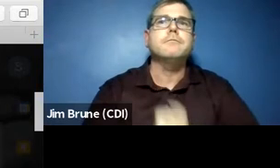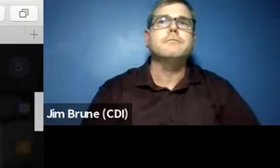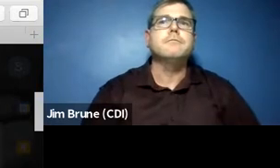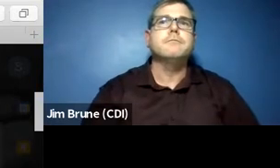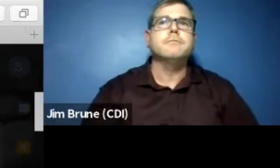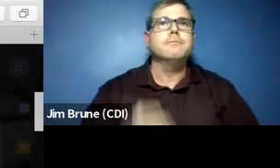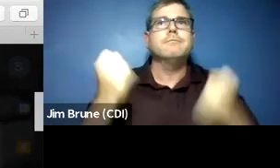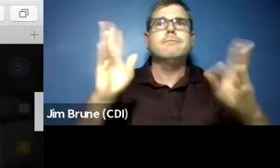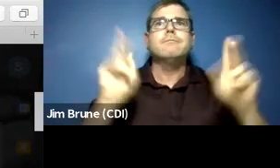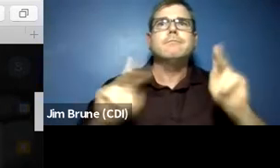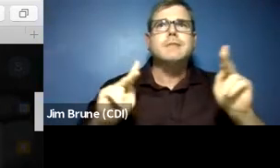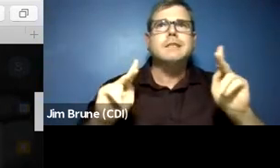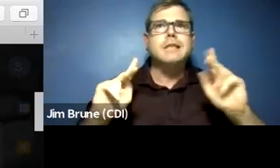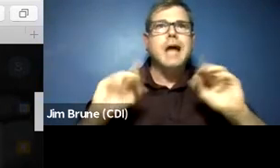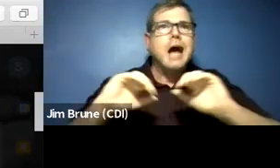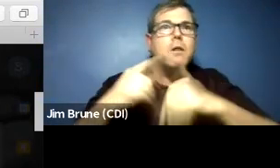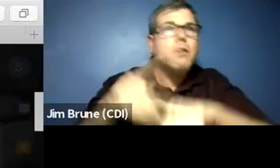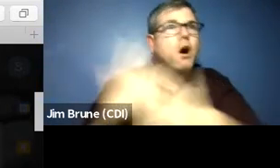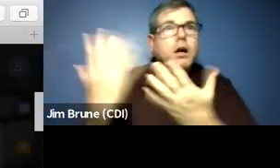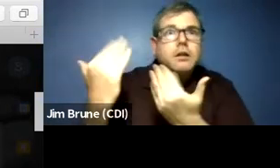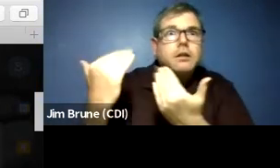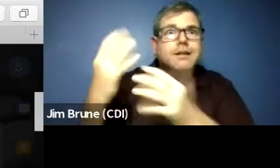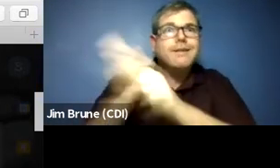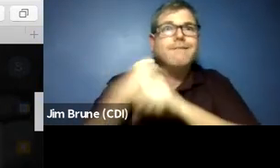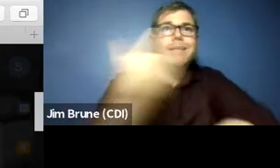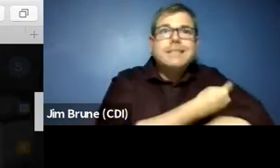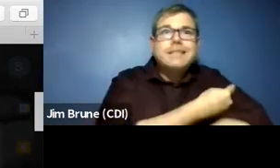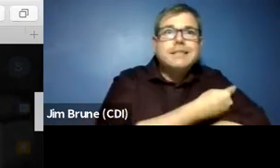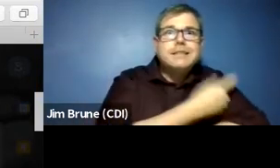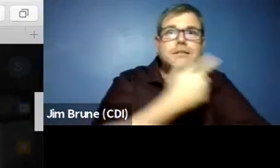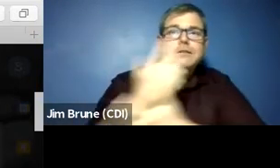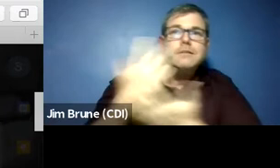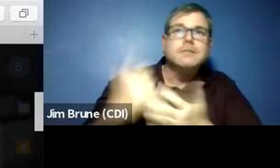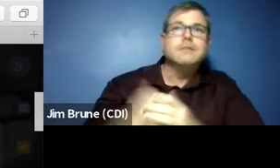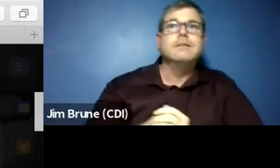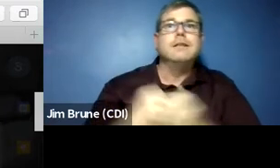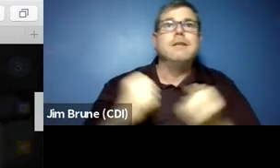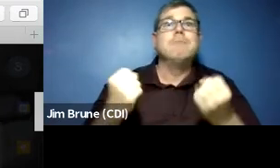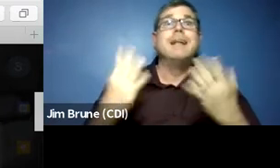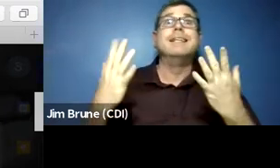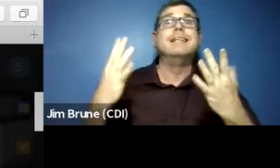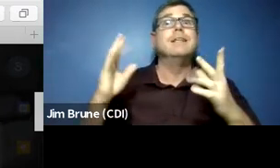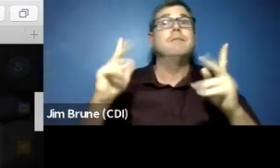to get a vaccine? And many of the experts were saying probably not till sometime in 2021.